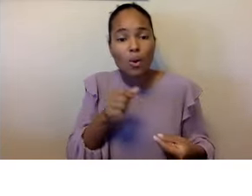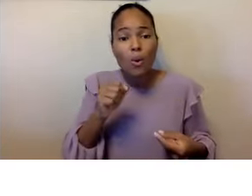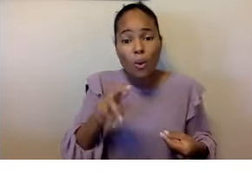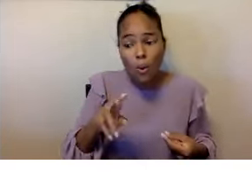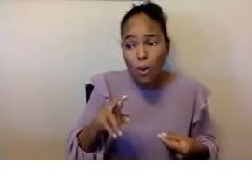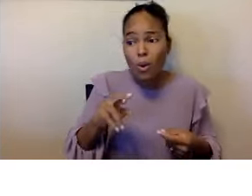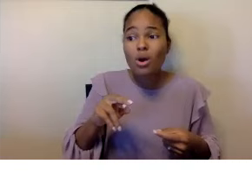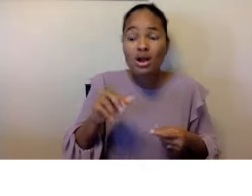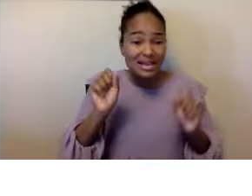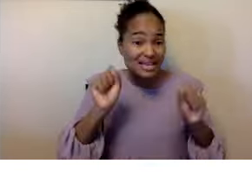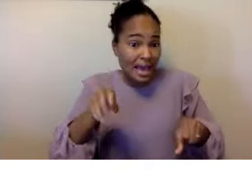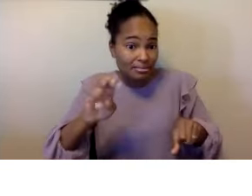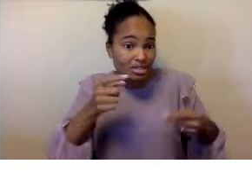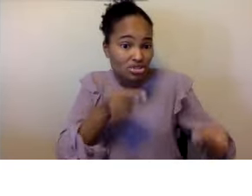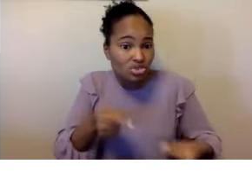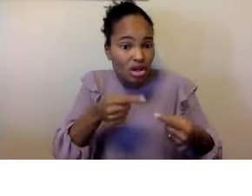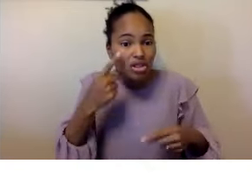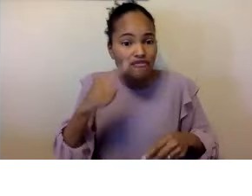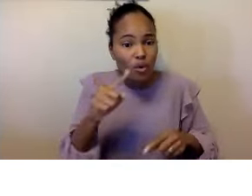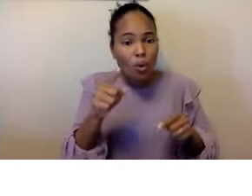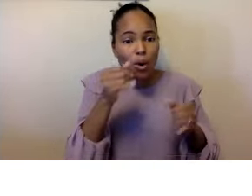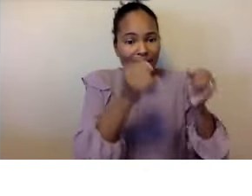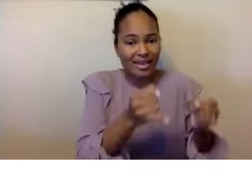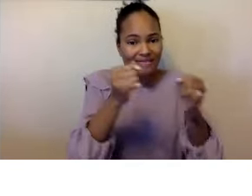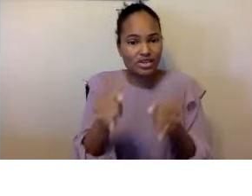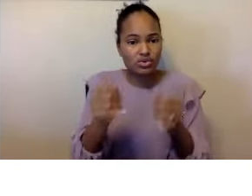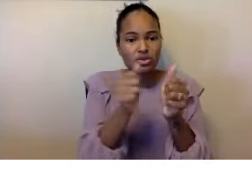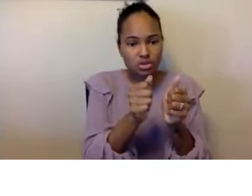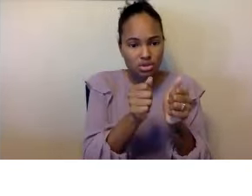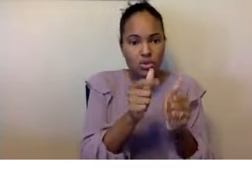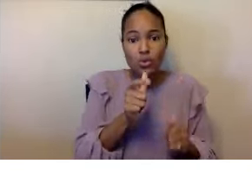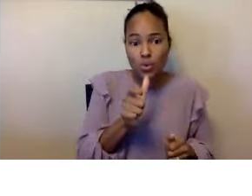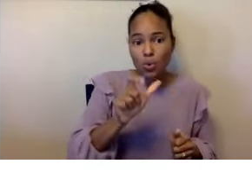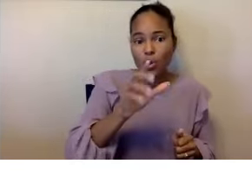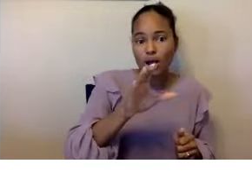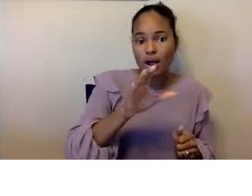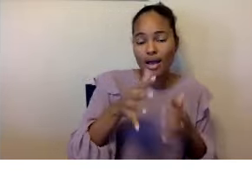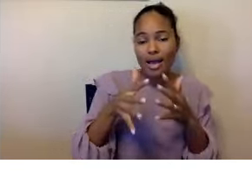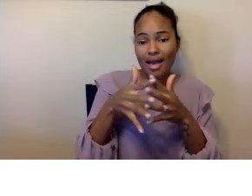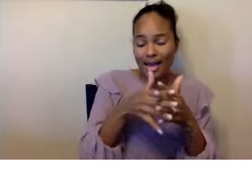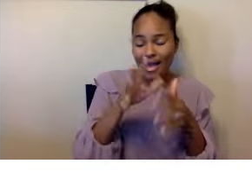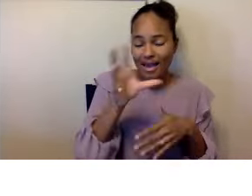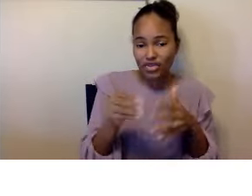African American and or individuals with disabilities,